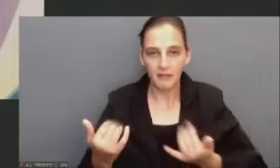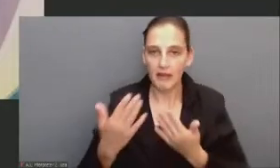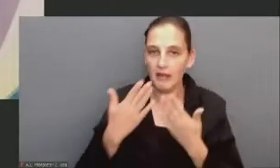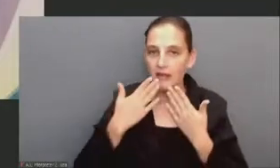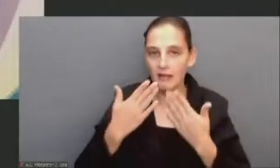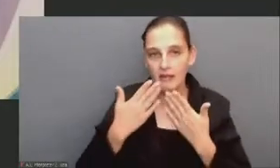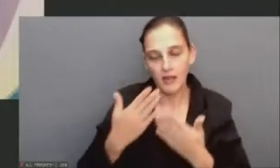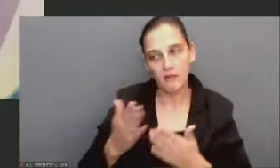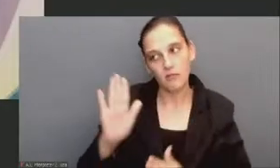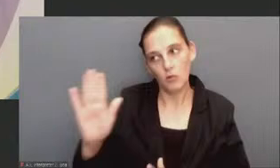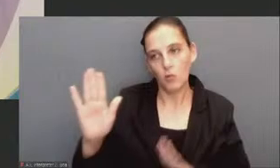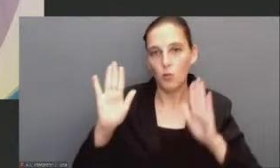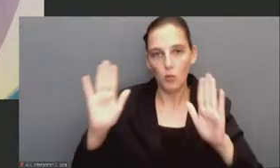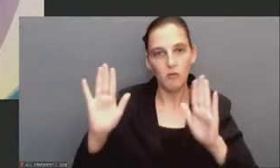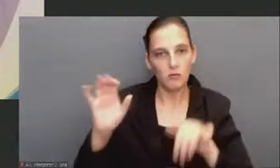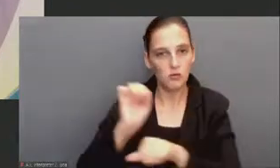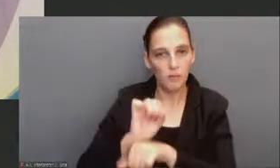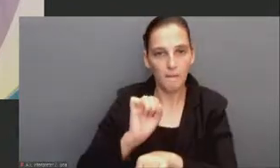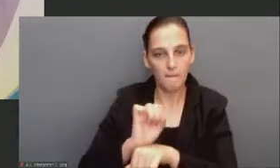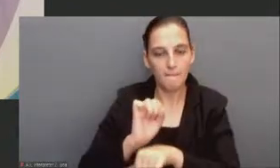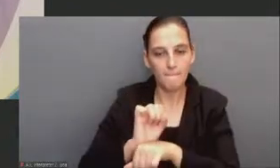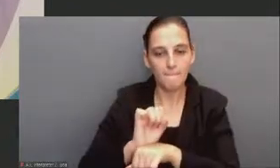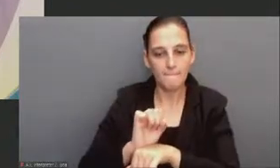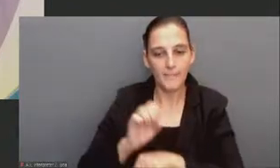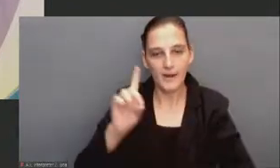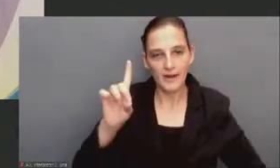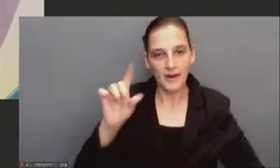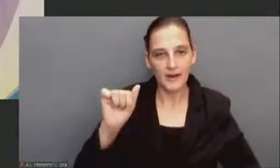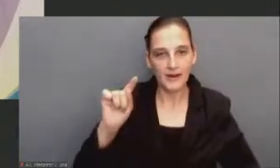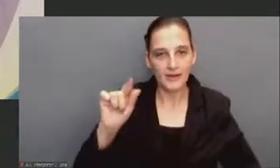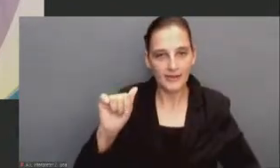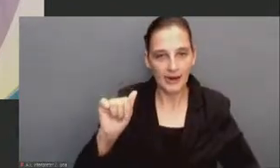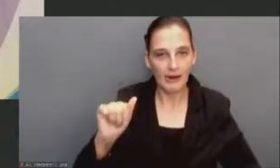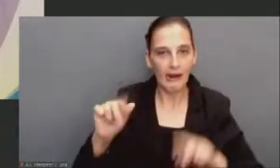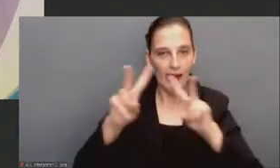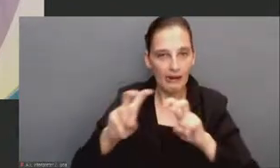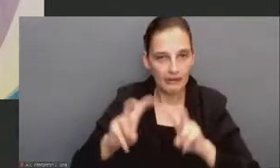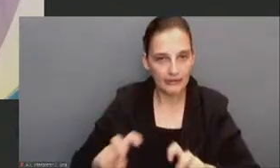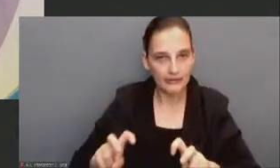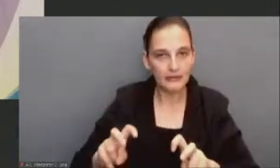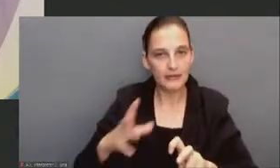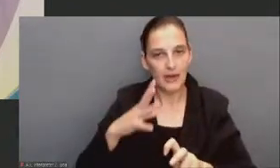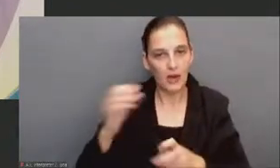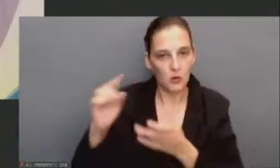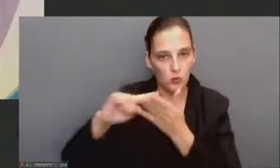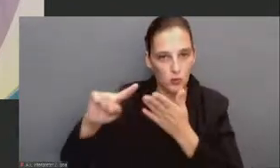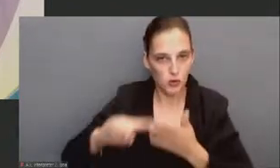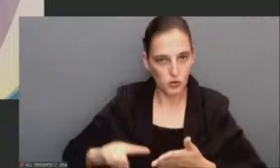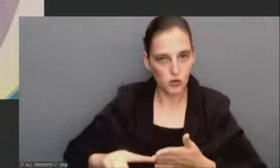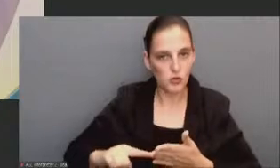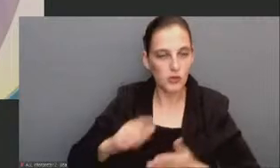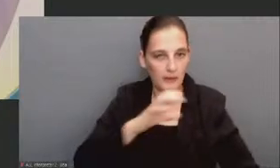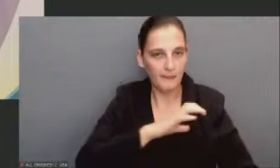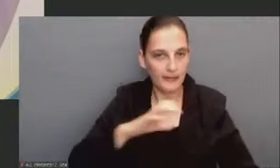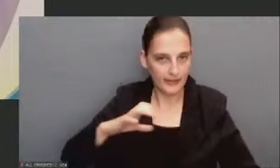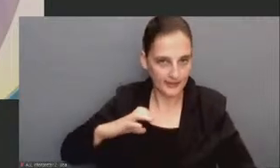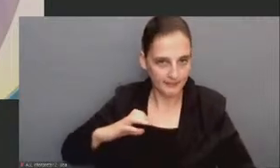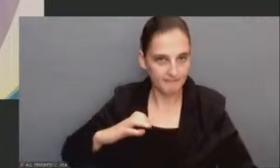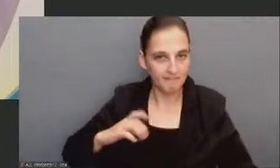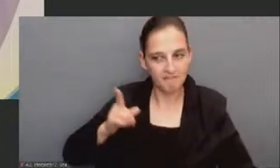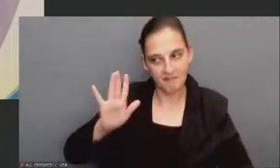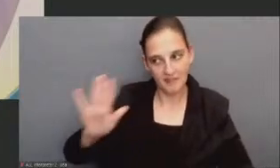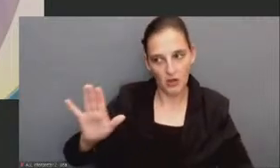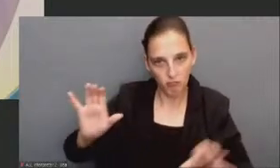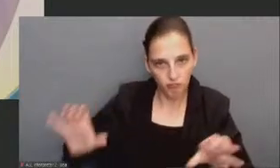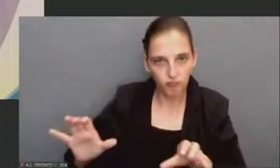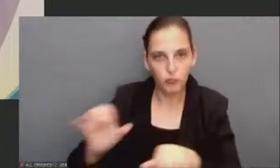job that our data analytics and research did.